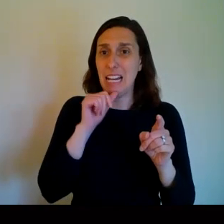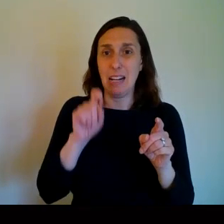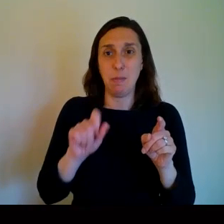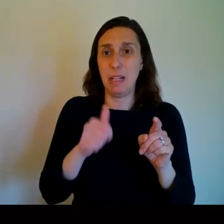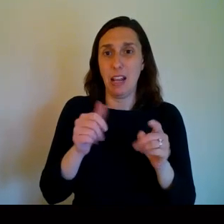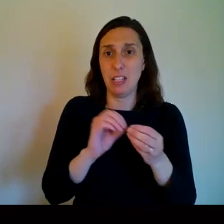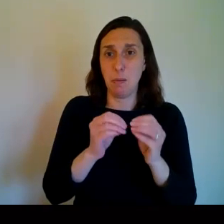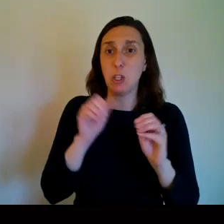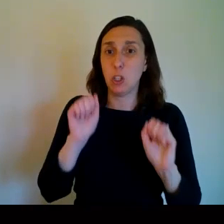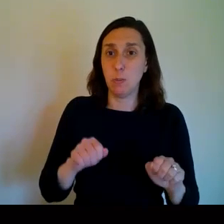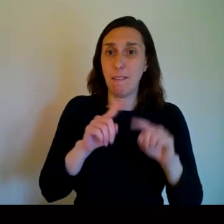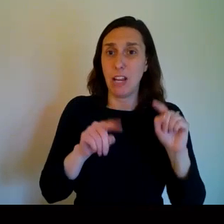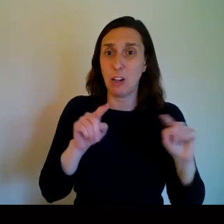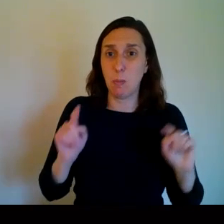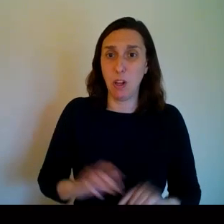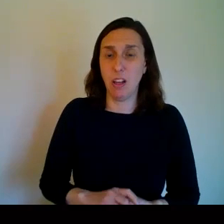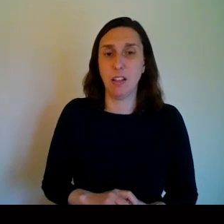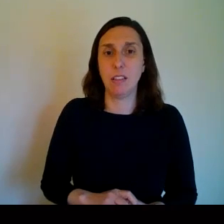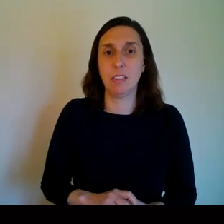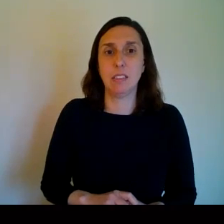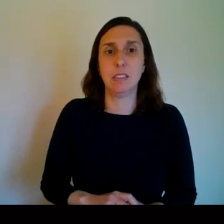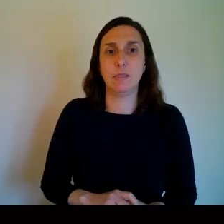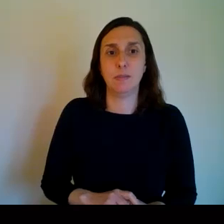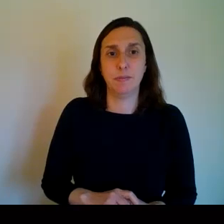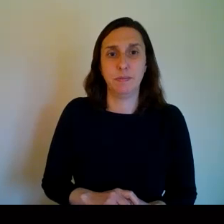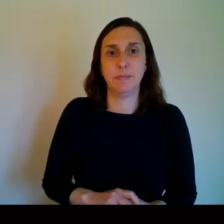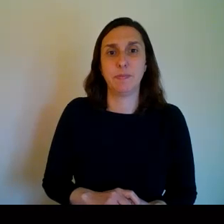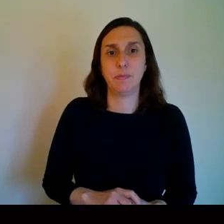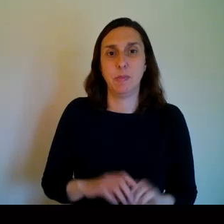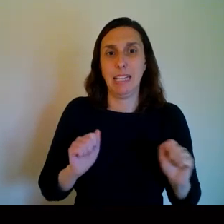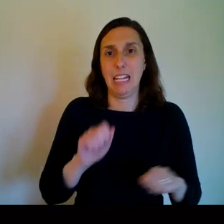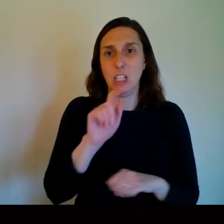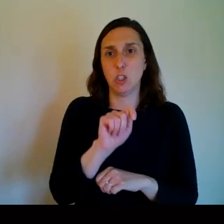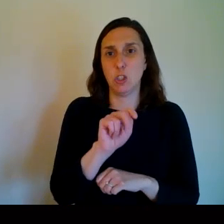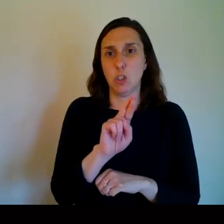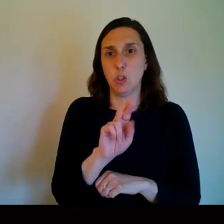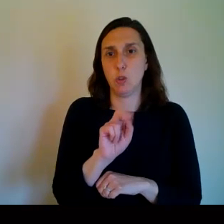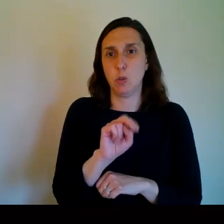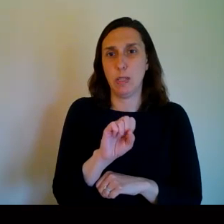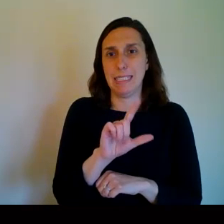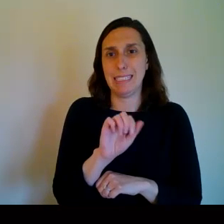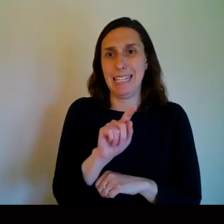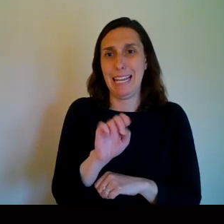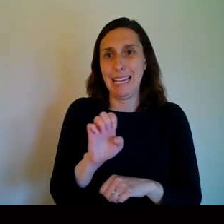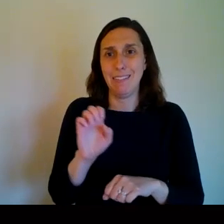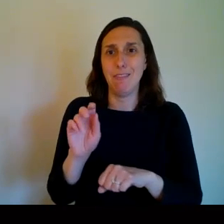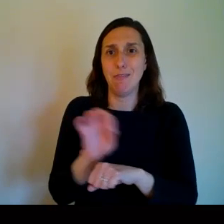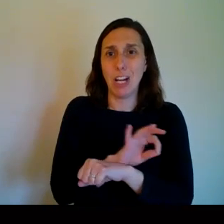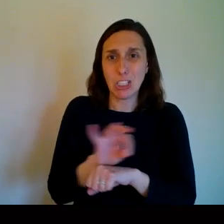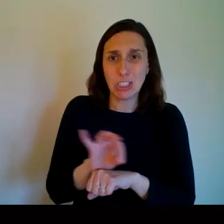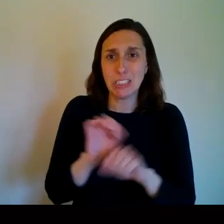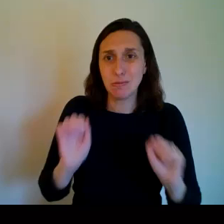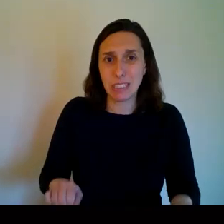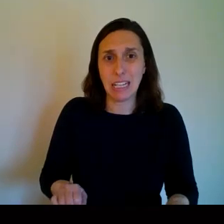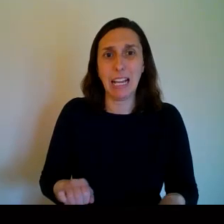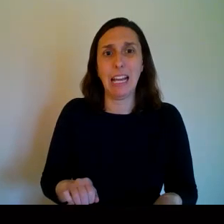translate functions. We did this when we were translating graphs. We can drop in an x plus 2 or an x minus 2 to shift things